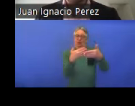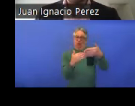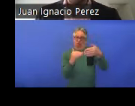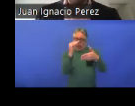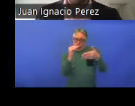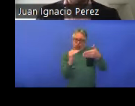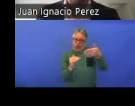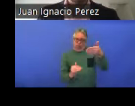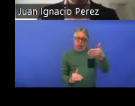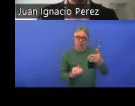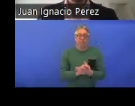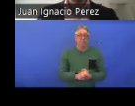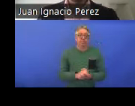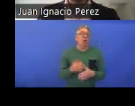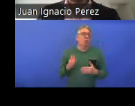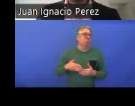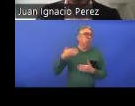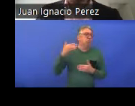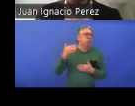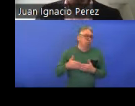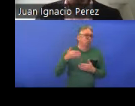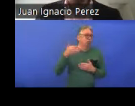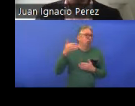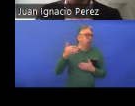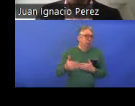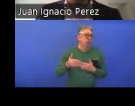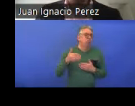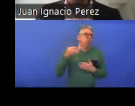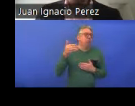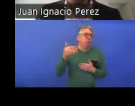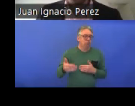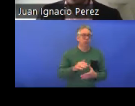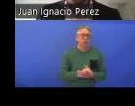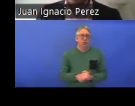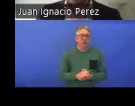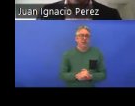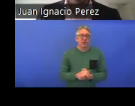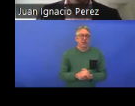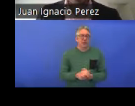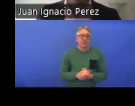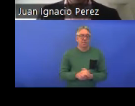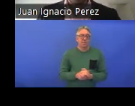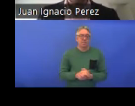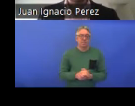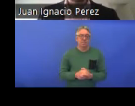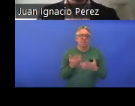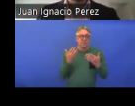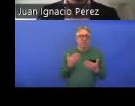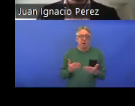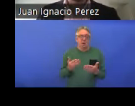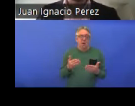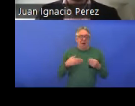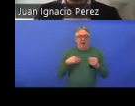to happen periodically. We will now go into the very much detail of the different steps, but it's